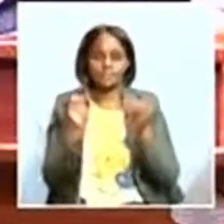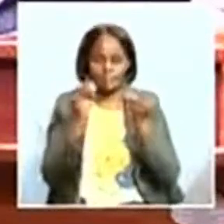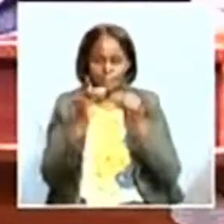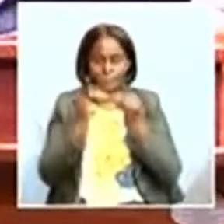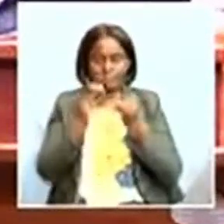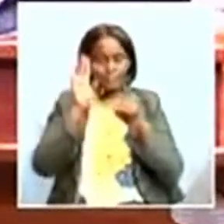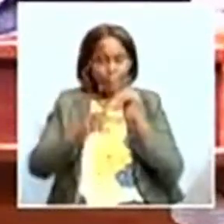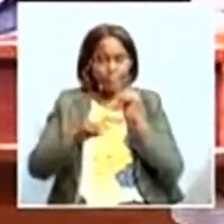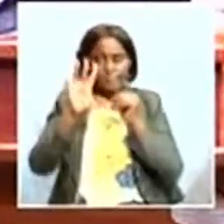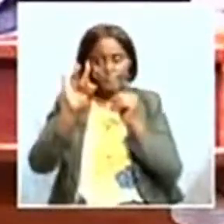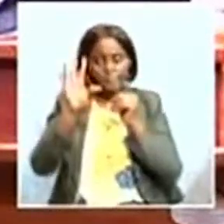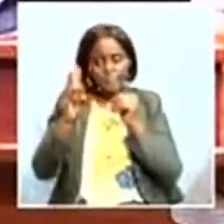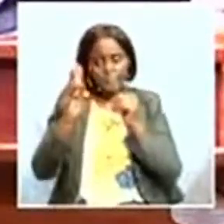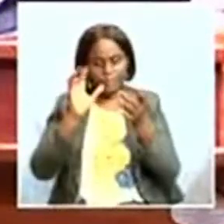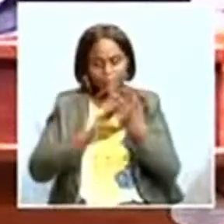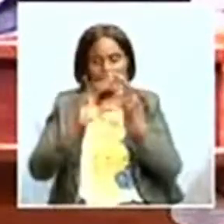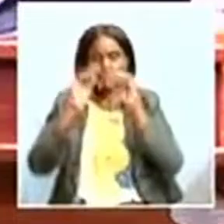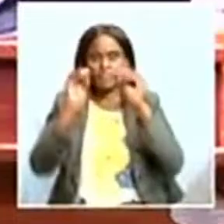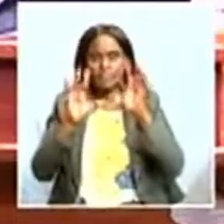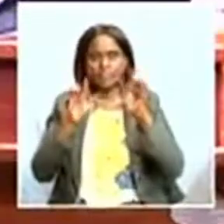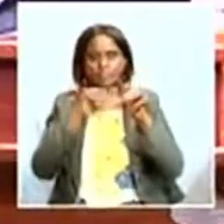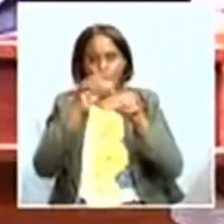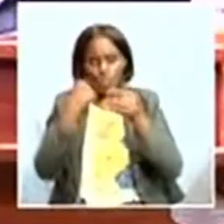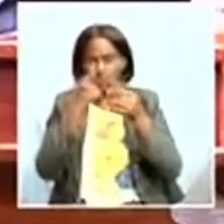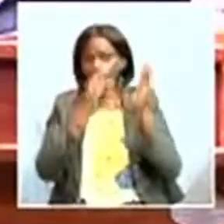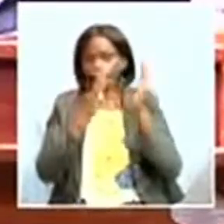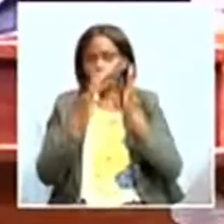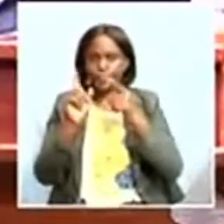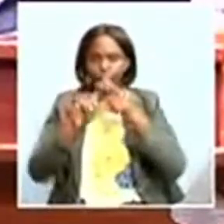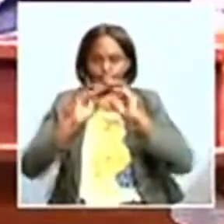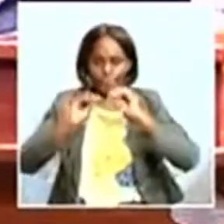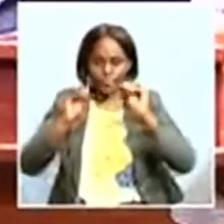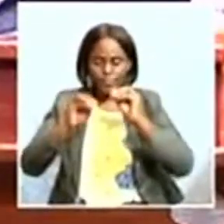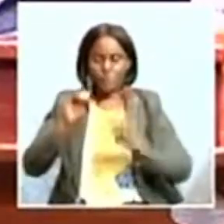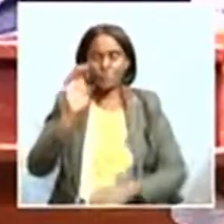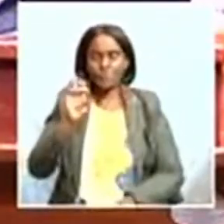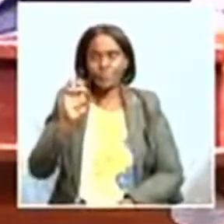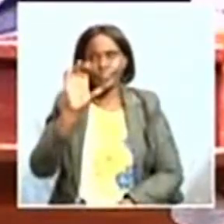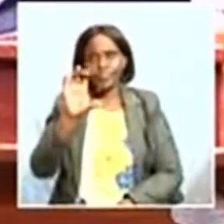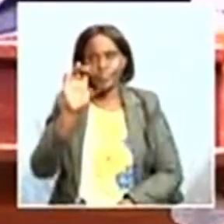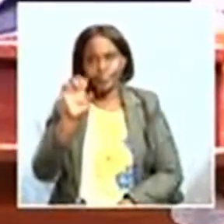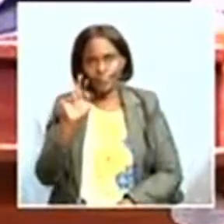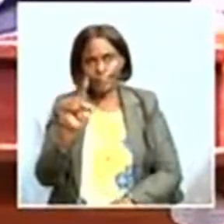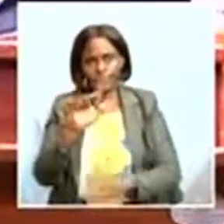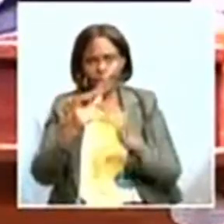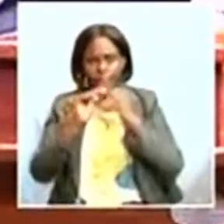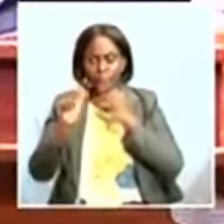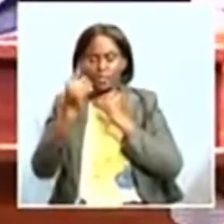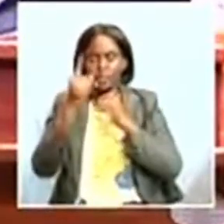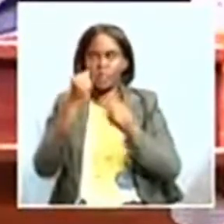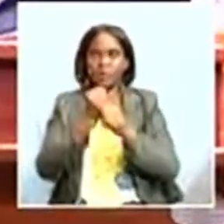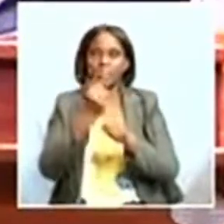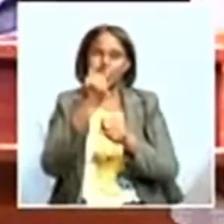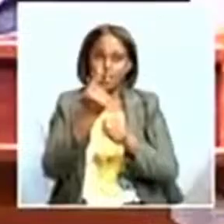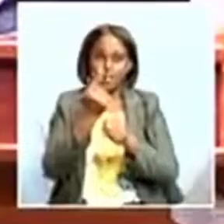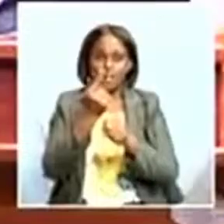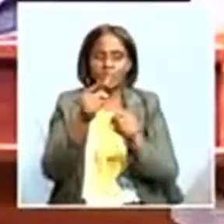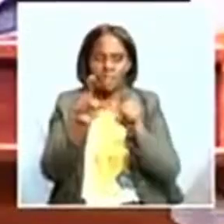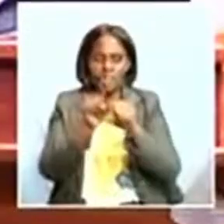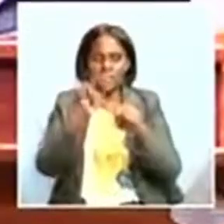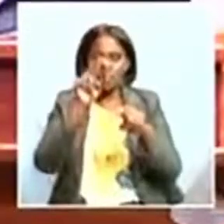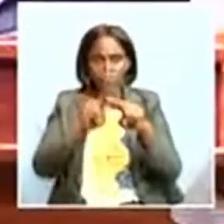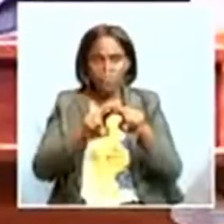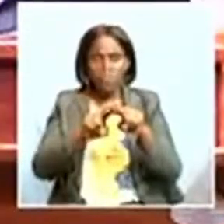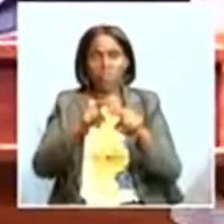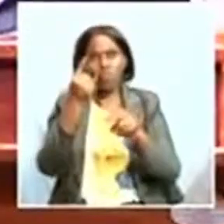than 86,000 teachers designated to teach early childhood education level 1, grade 1, and